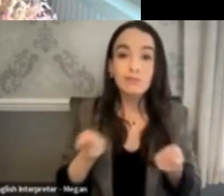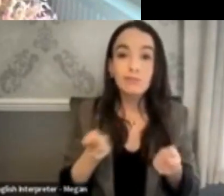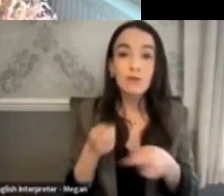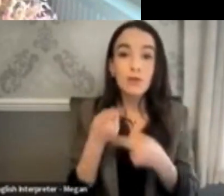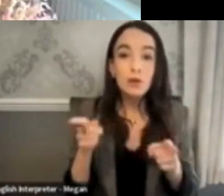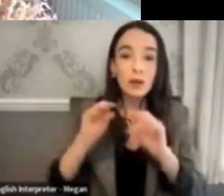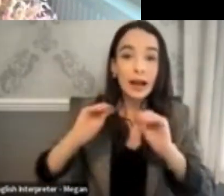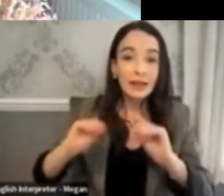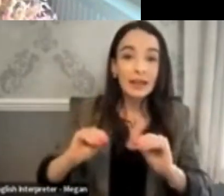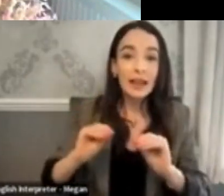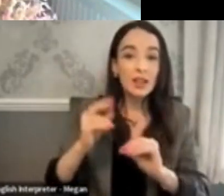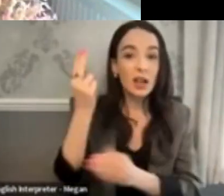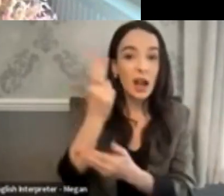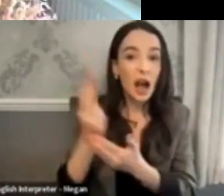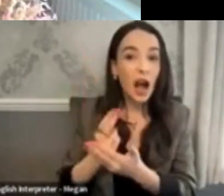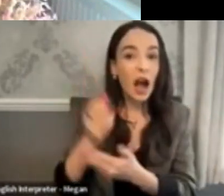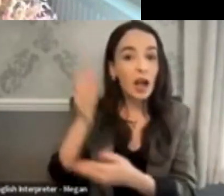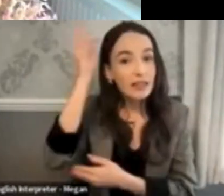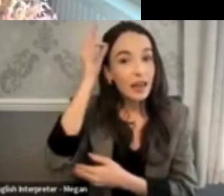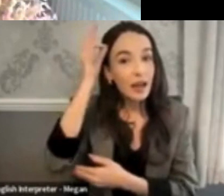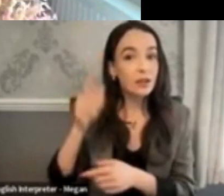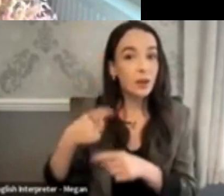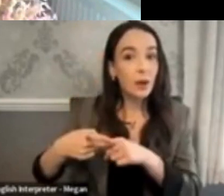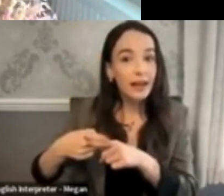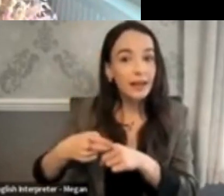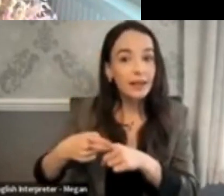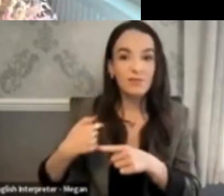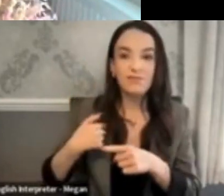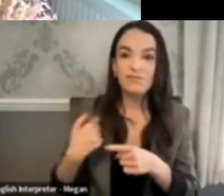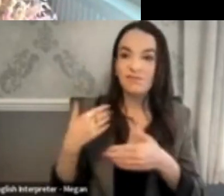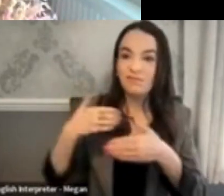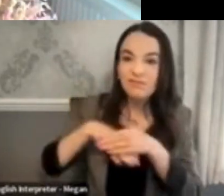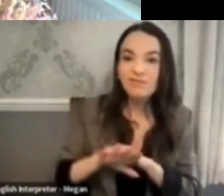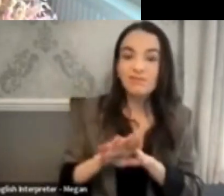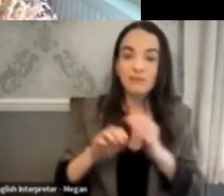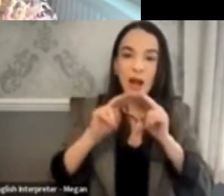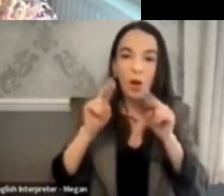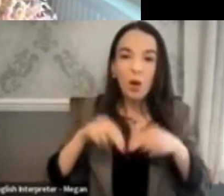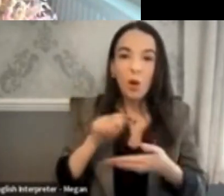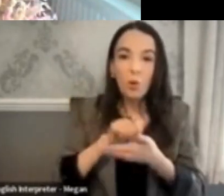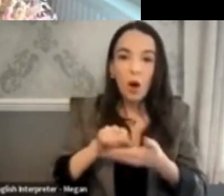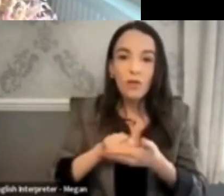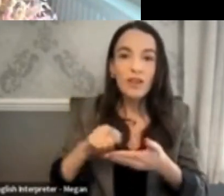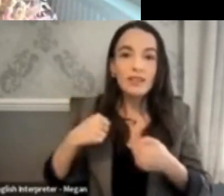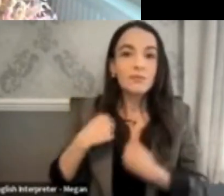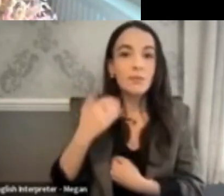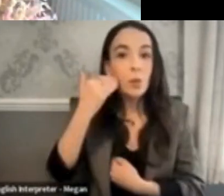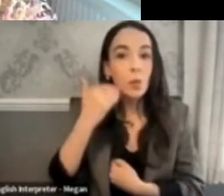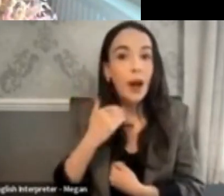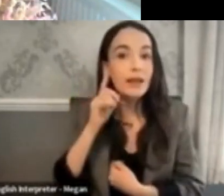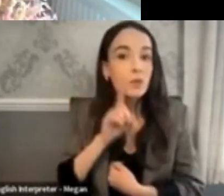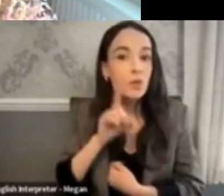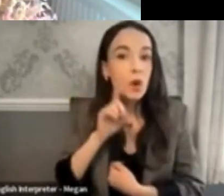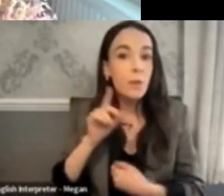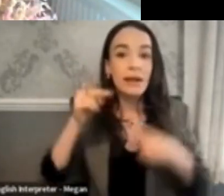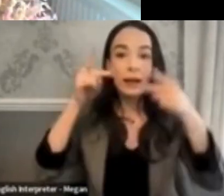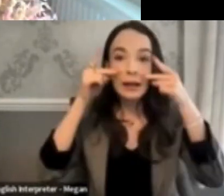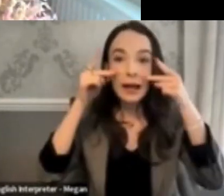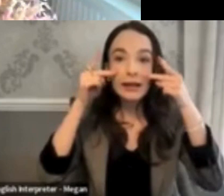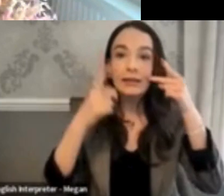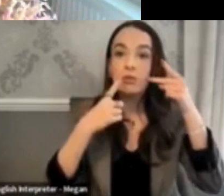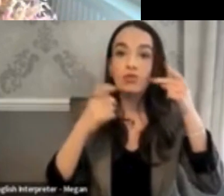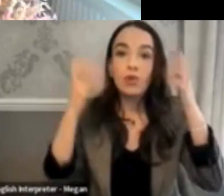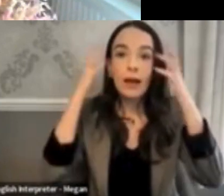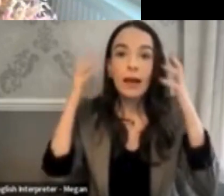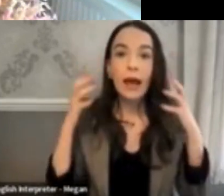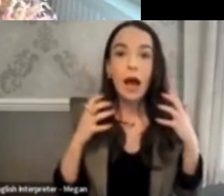England. I'm sat today in my home office in East Yorkshire. I'm a white lady with glasses, red hair, and I'm wearing